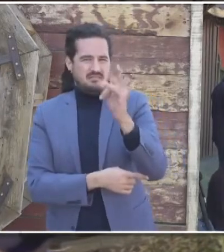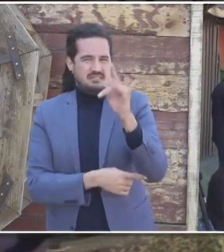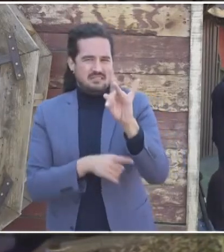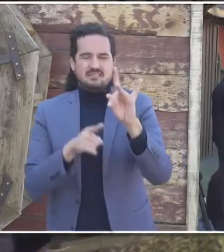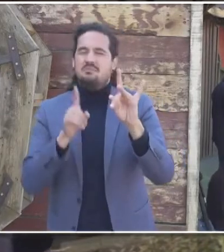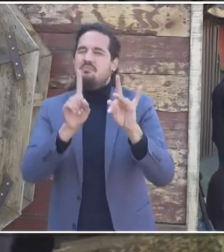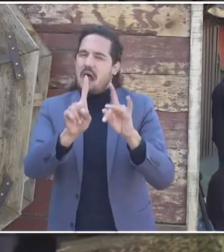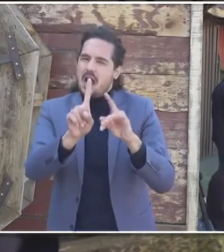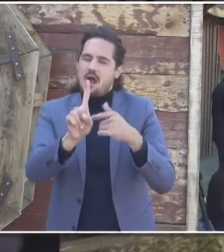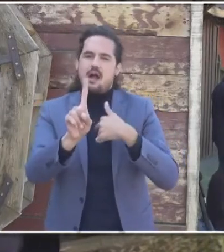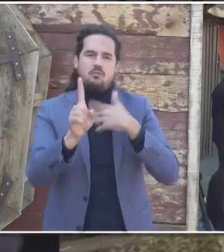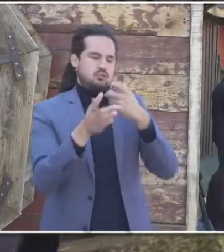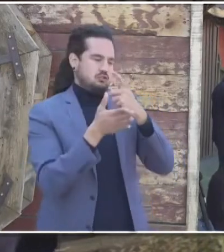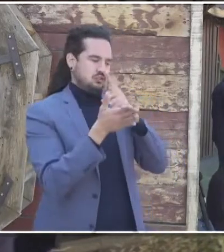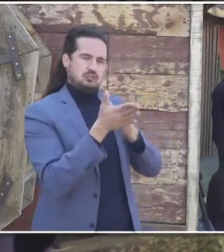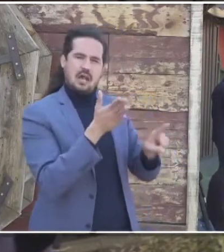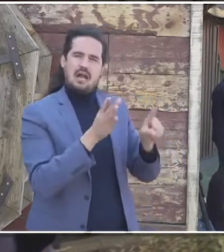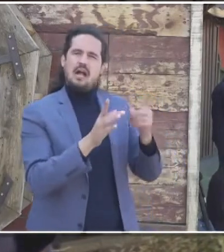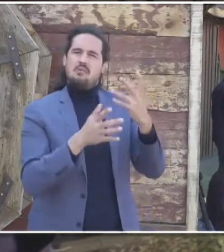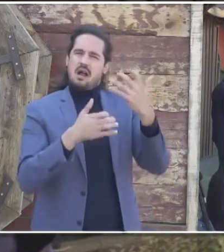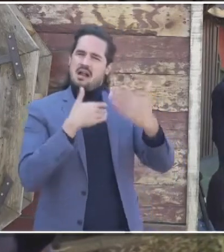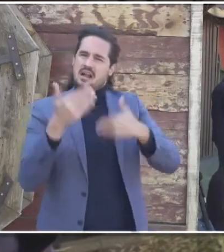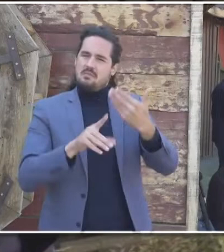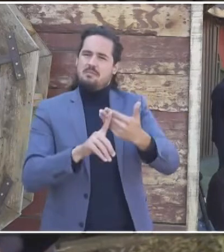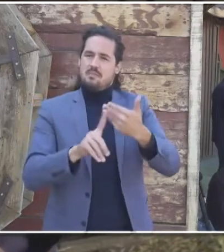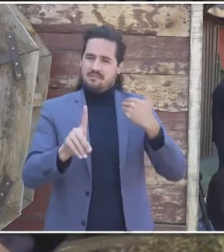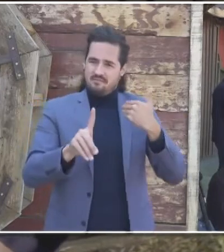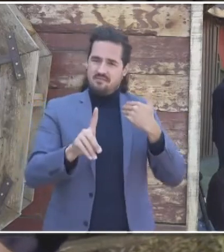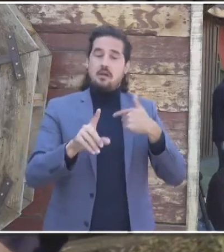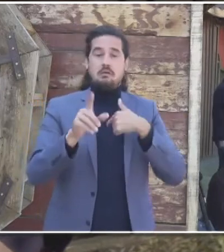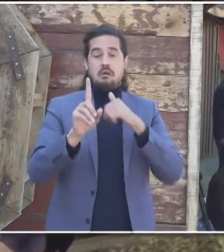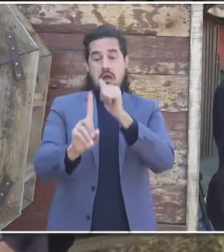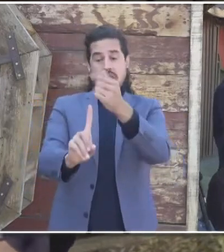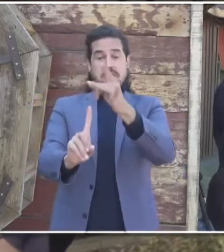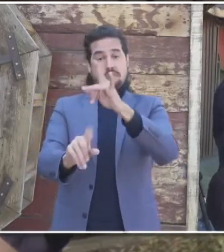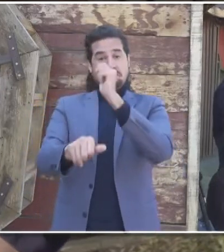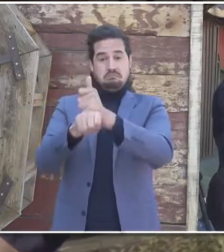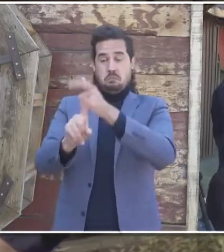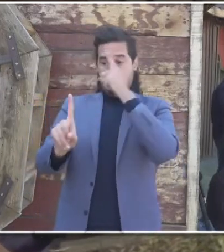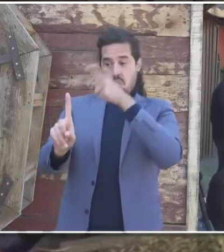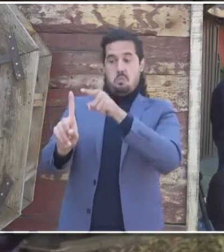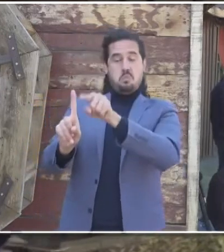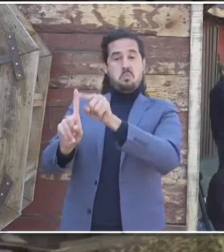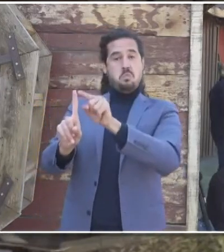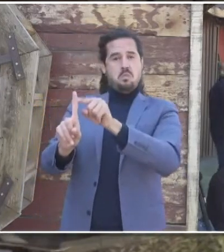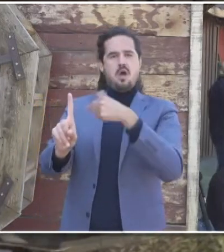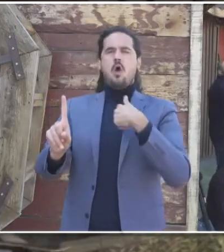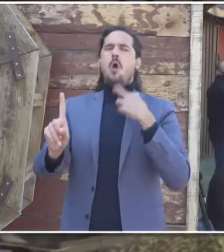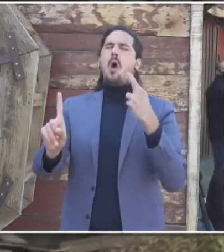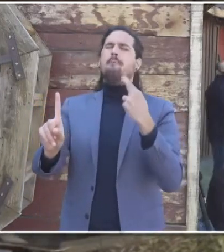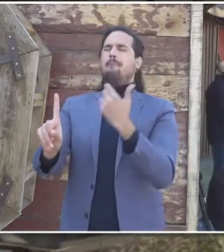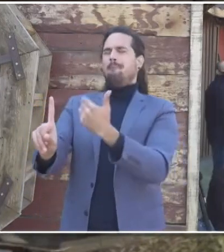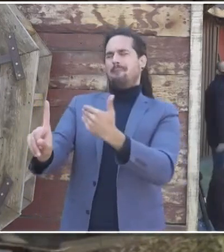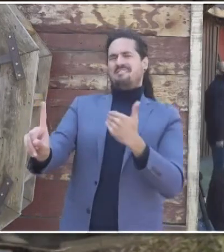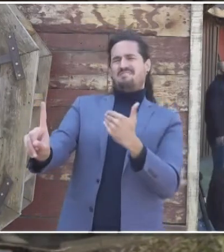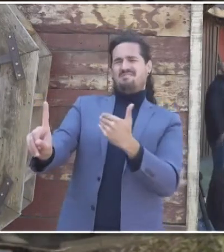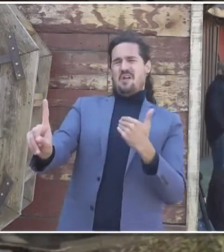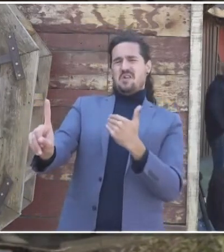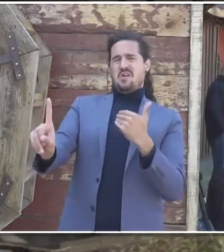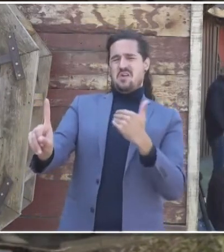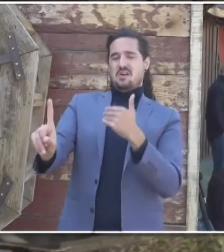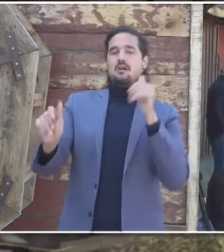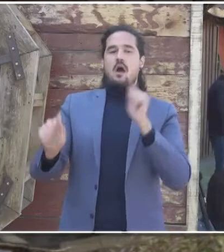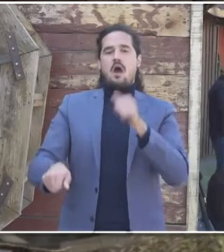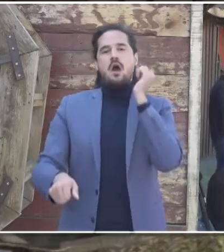want to socialize this, say the 18th, but I imagine the chances are substantially high that we'll